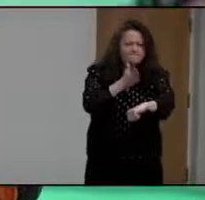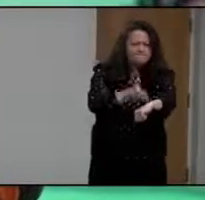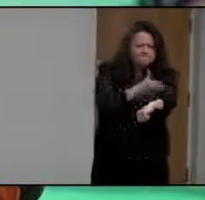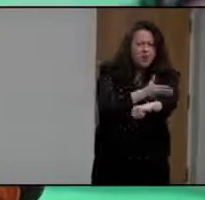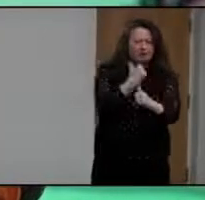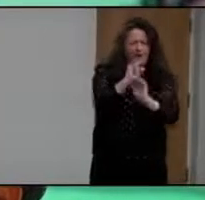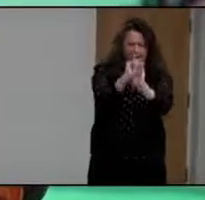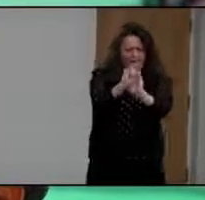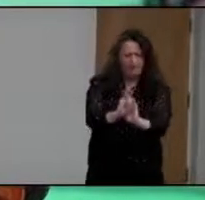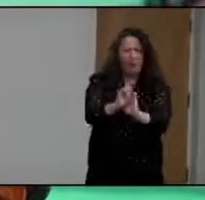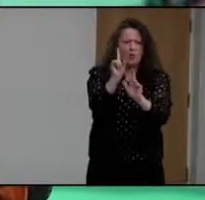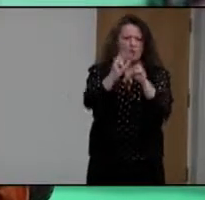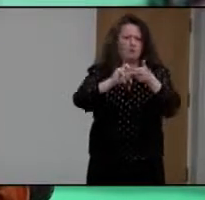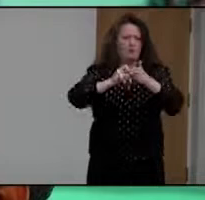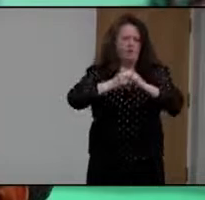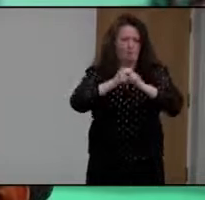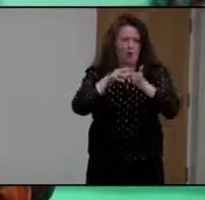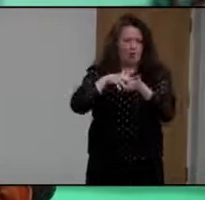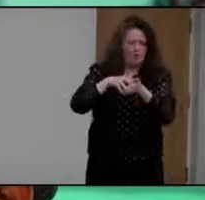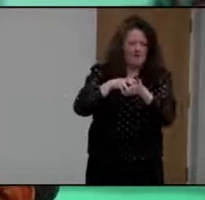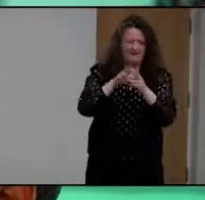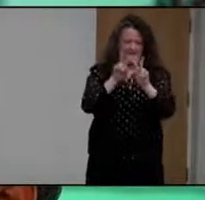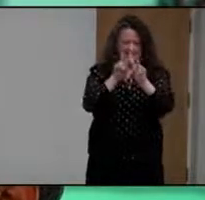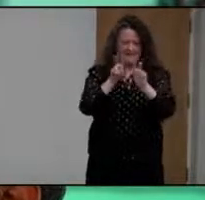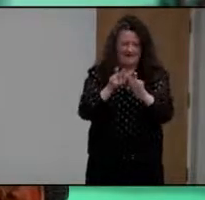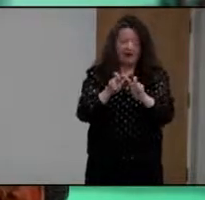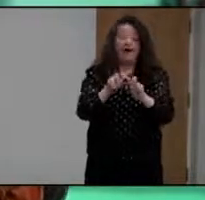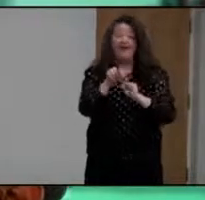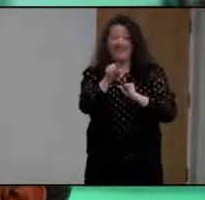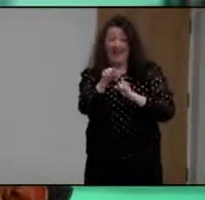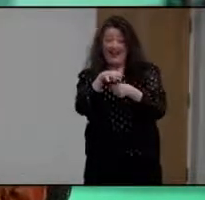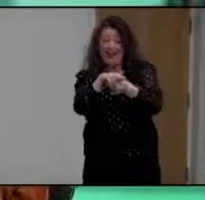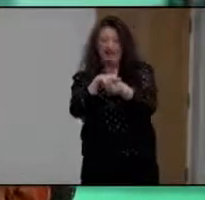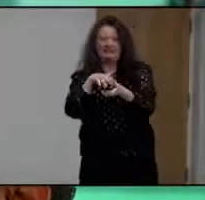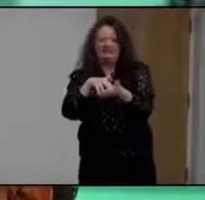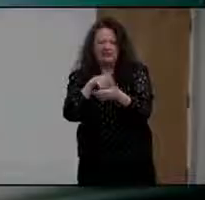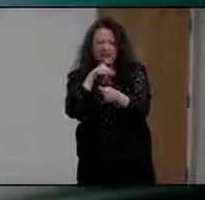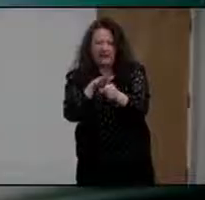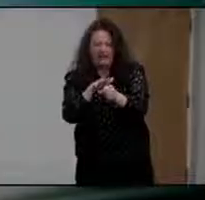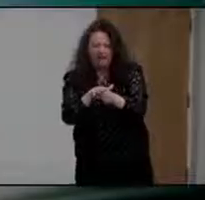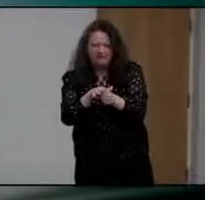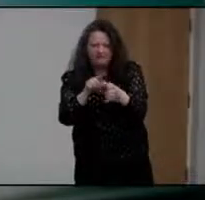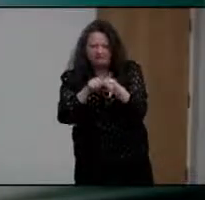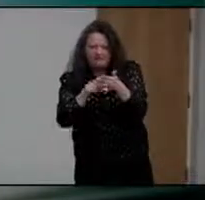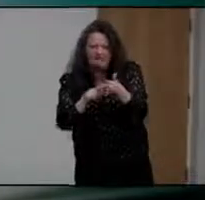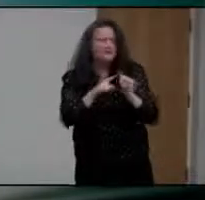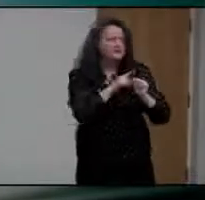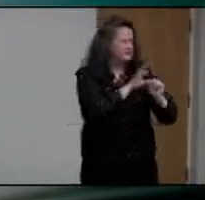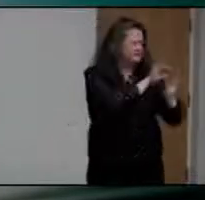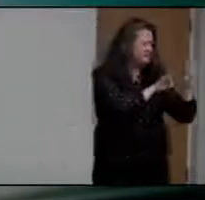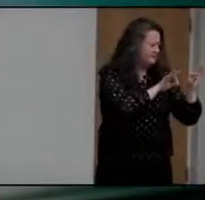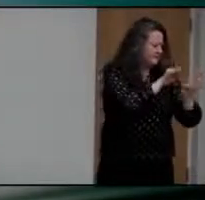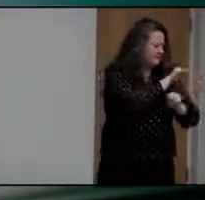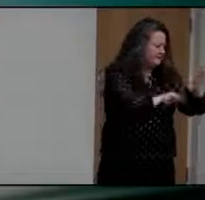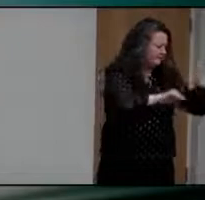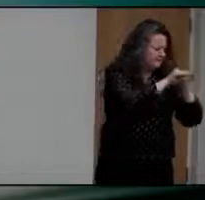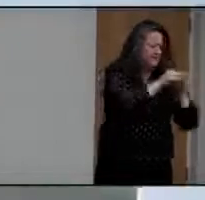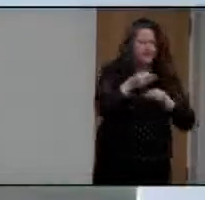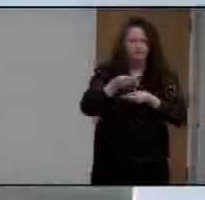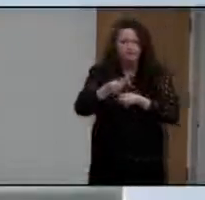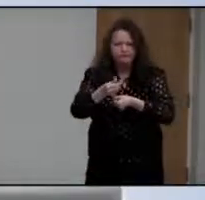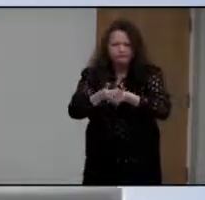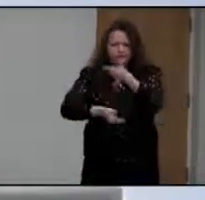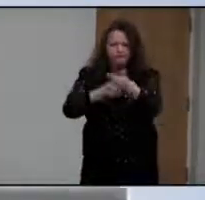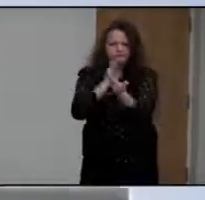assigning resources to the problems that are actually major problems? Or are we spending our